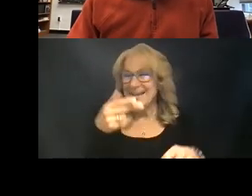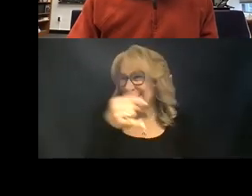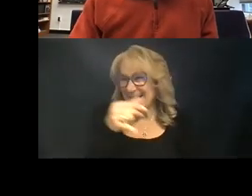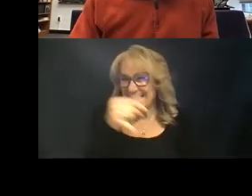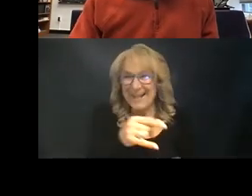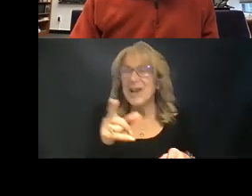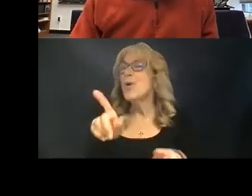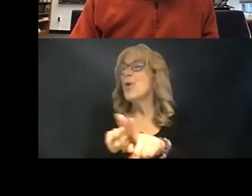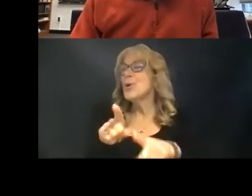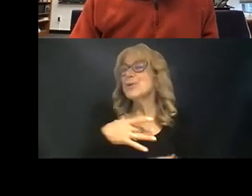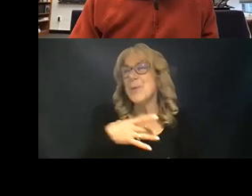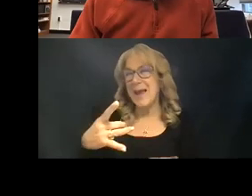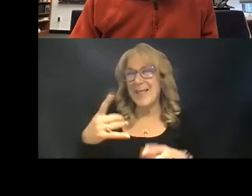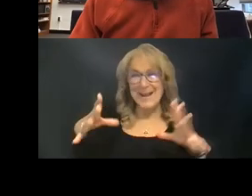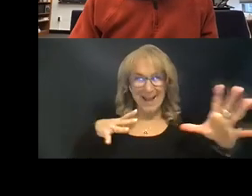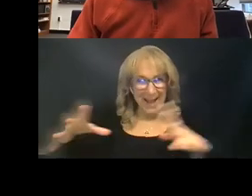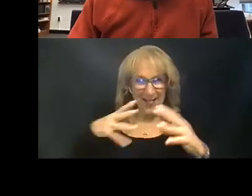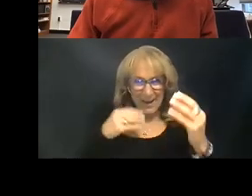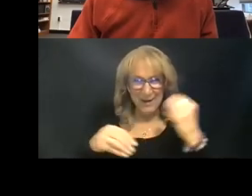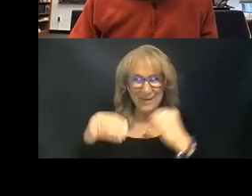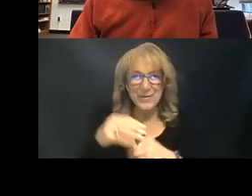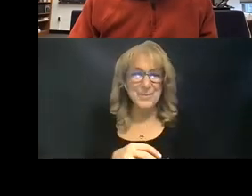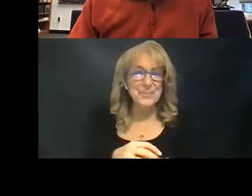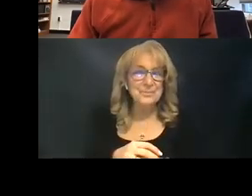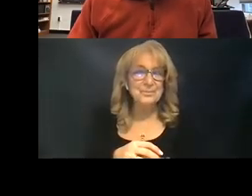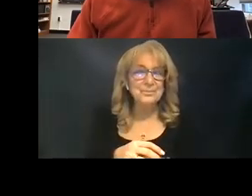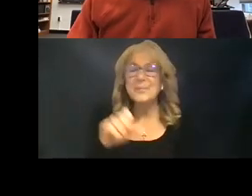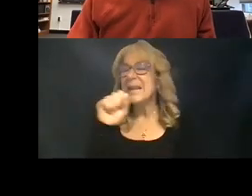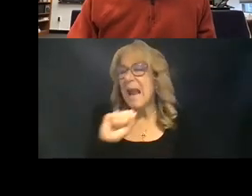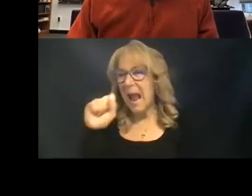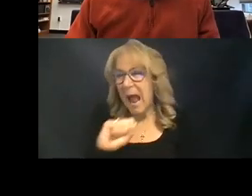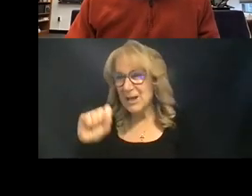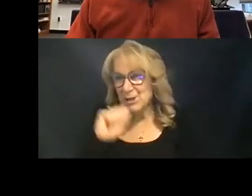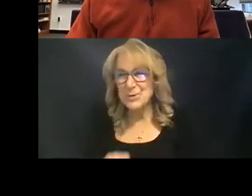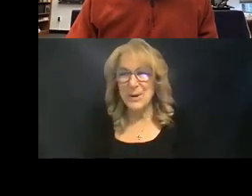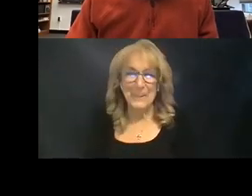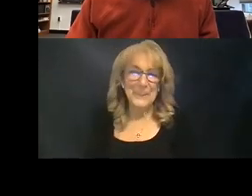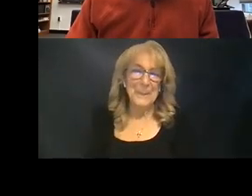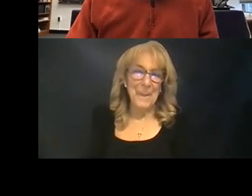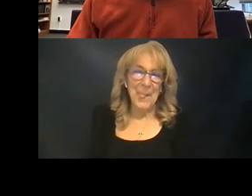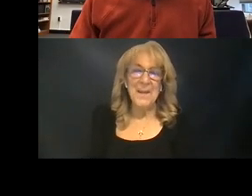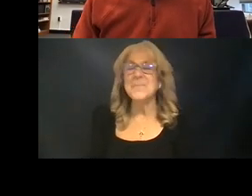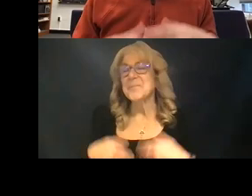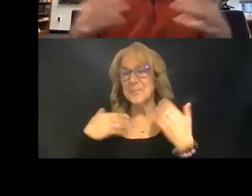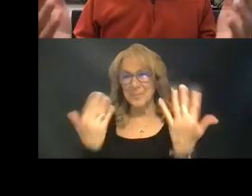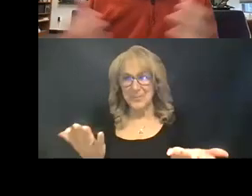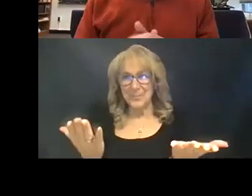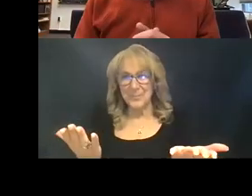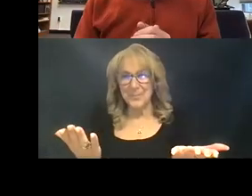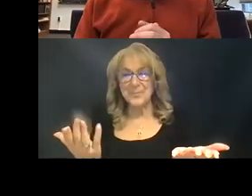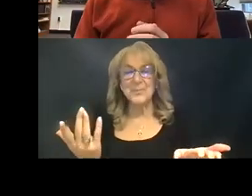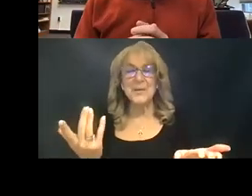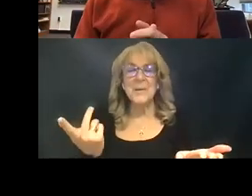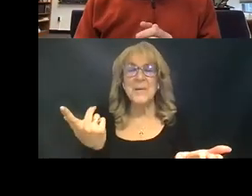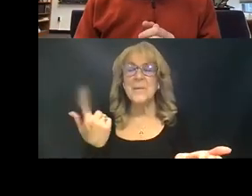holidays, as shown here, having a little ice cream. So with that, I'll say, we asked you